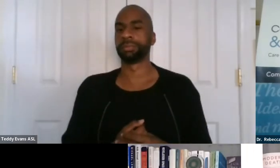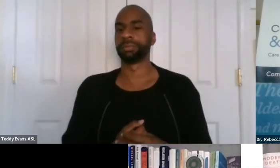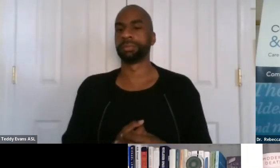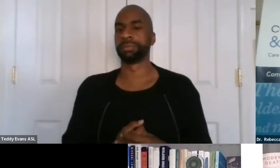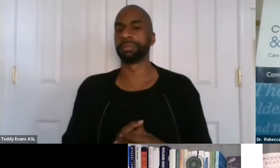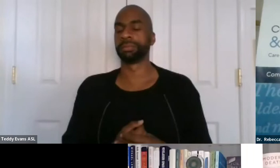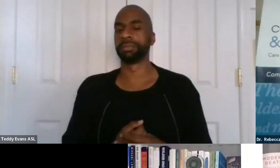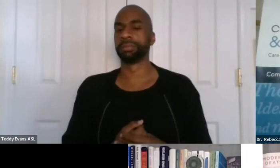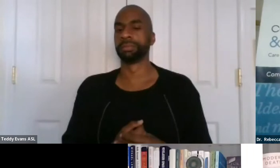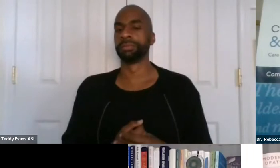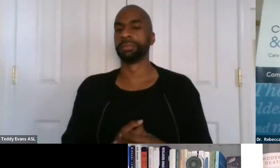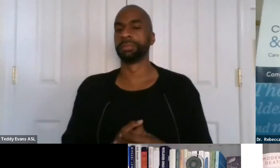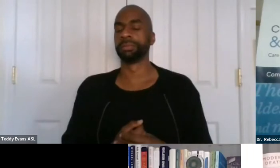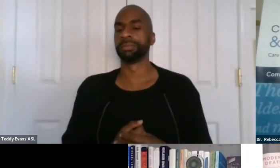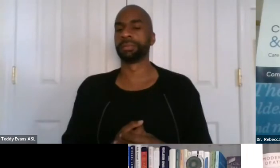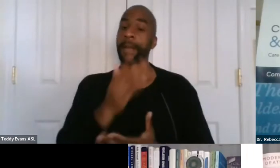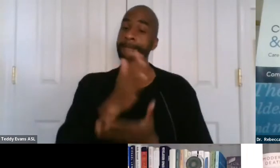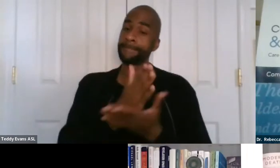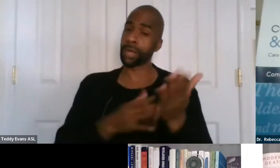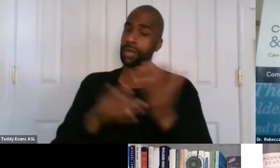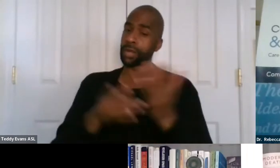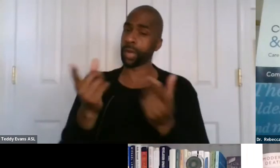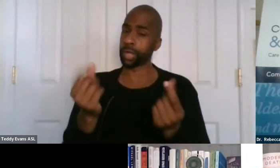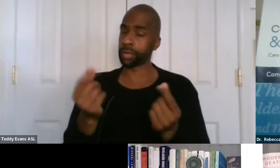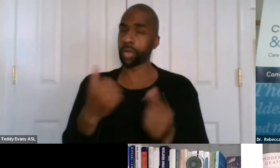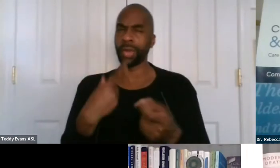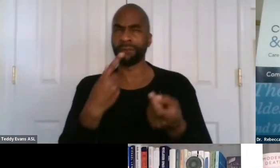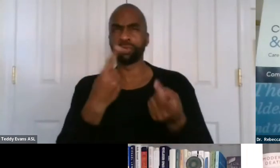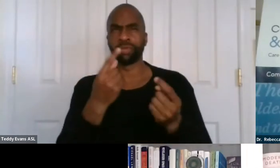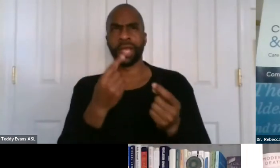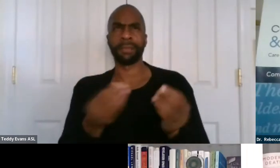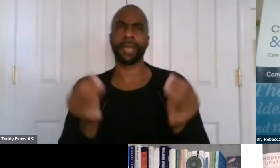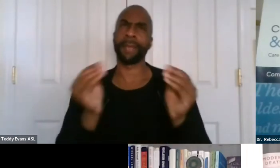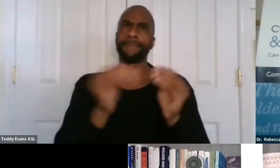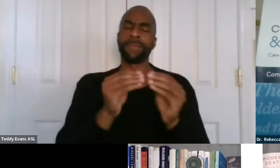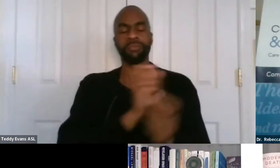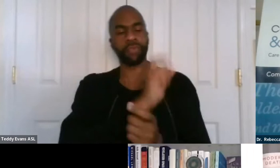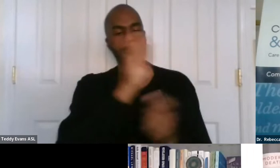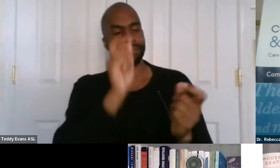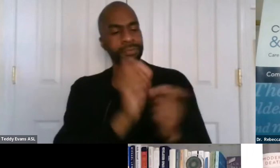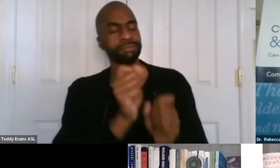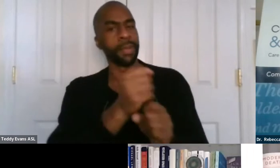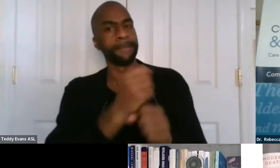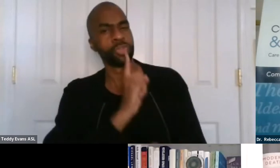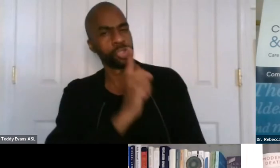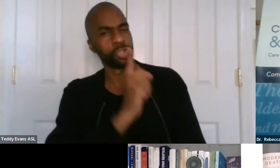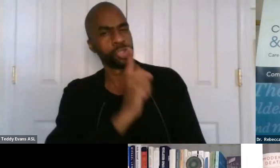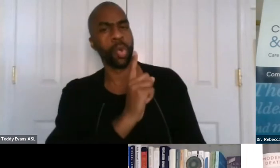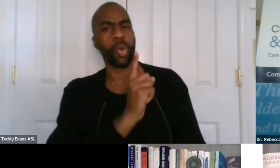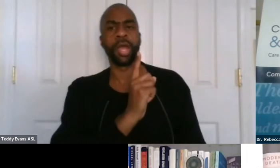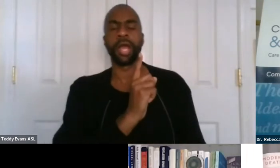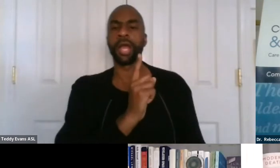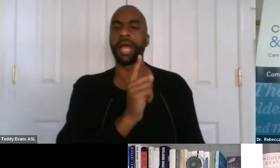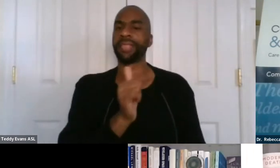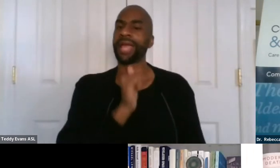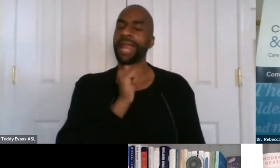is I've tried to be more intentional in my own practice about making sure that I'm not acting in a